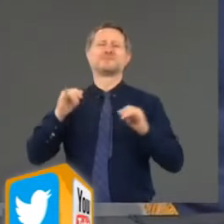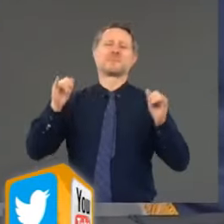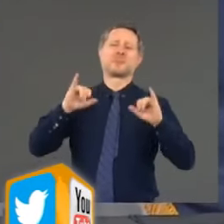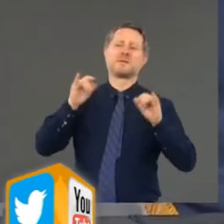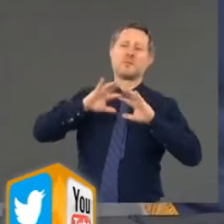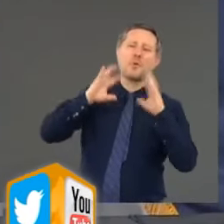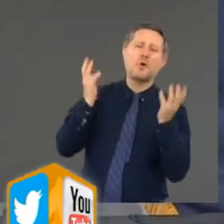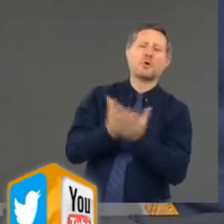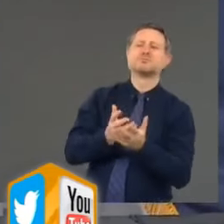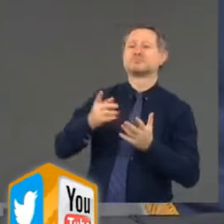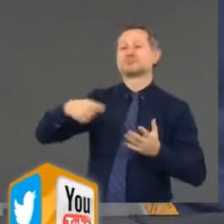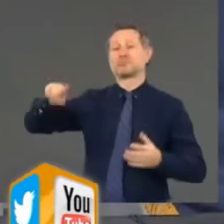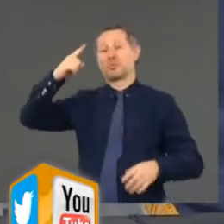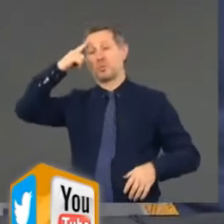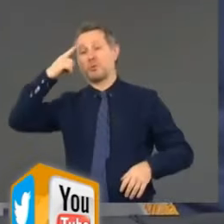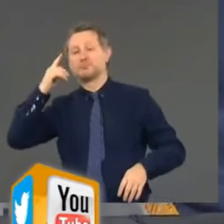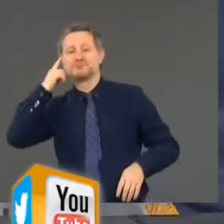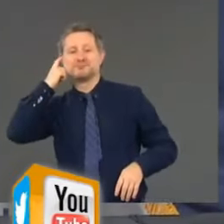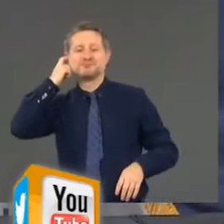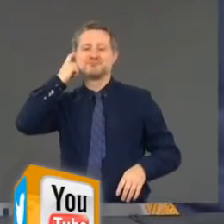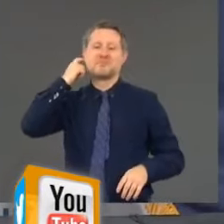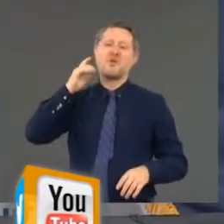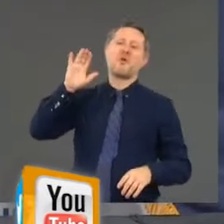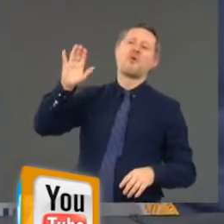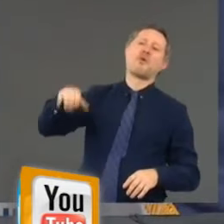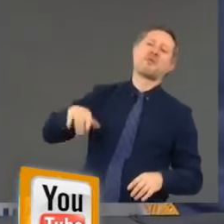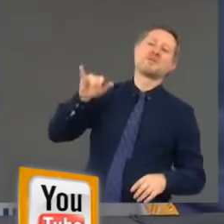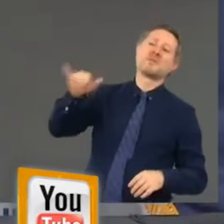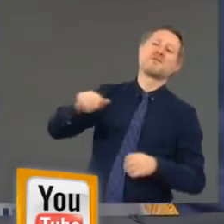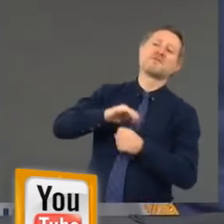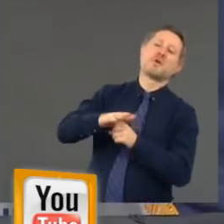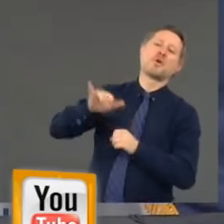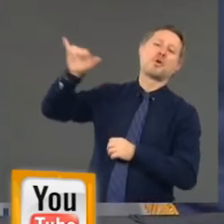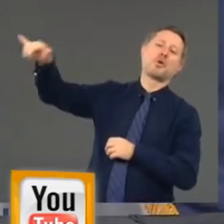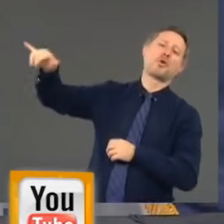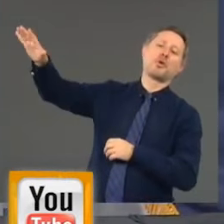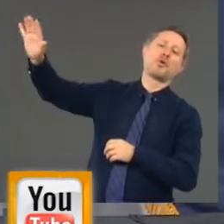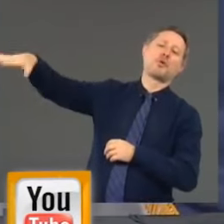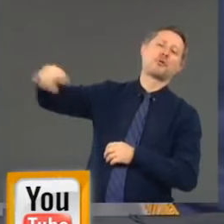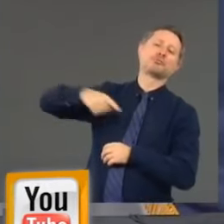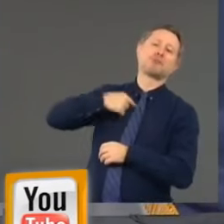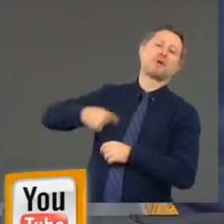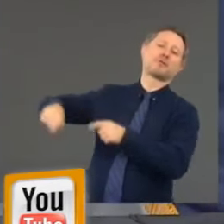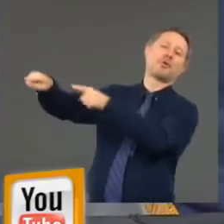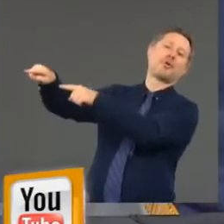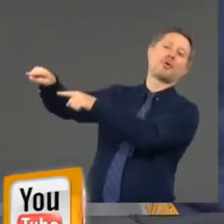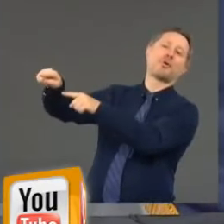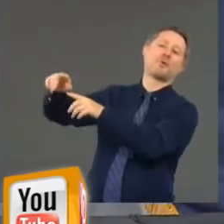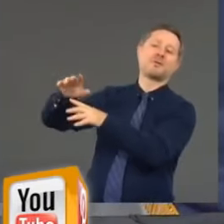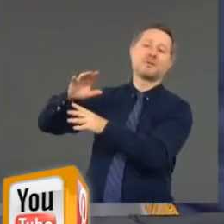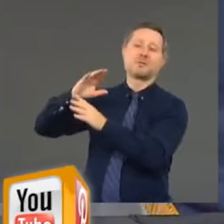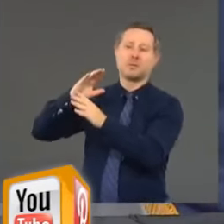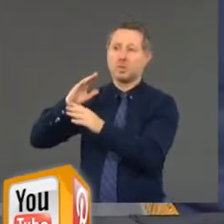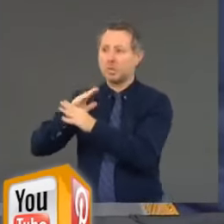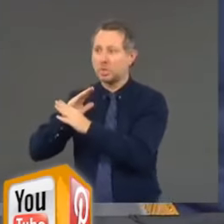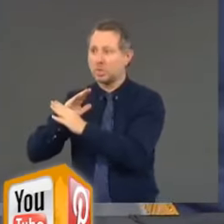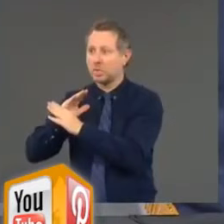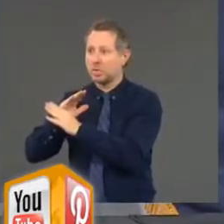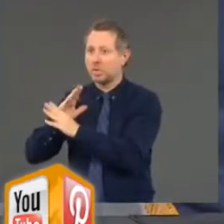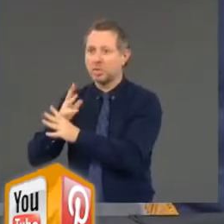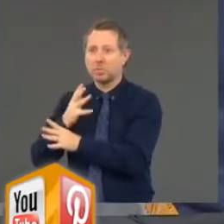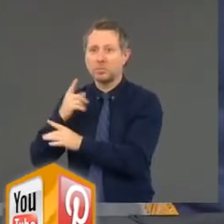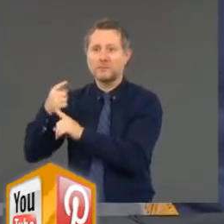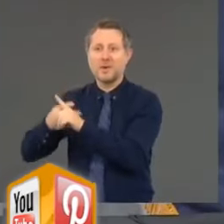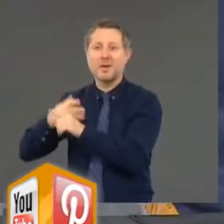the virus was going to be sitting there in China waiting for them to arrive 2 months